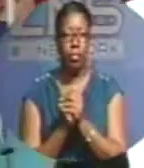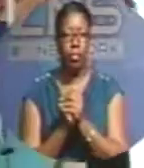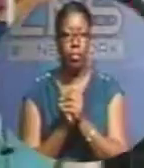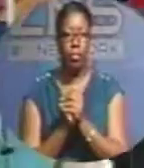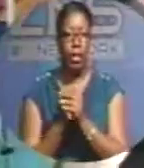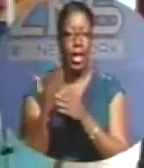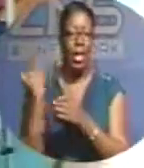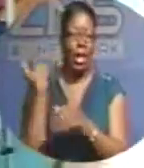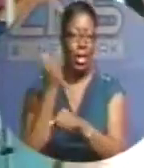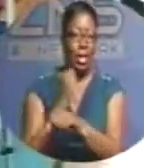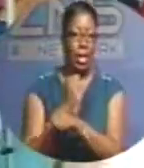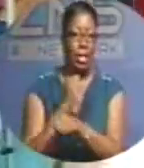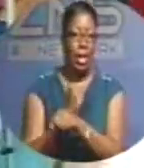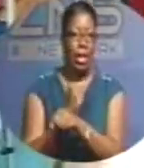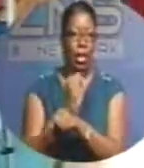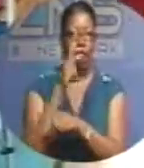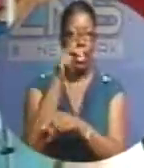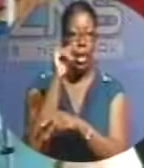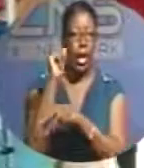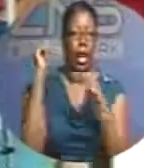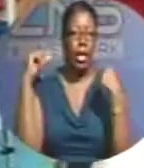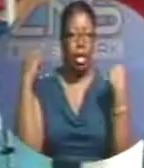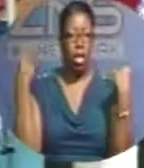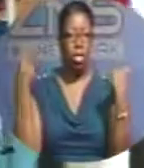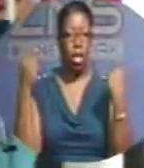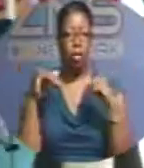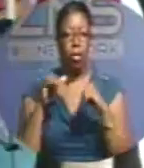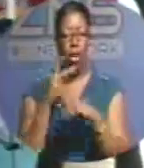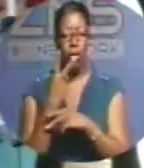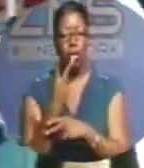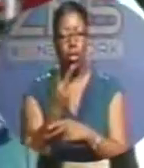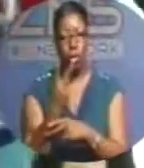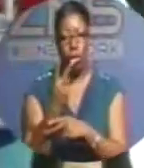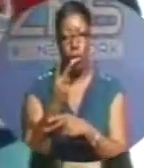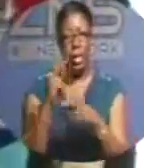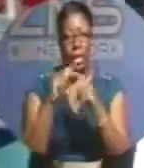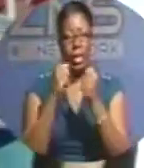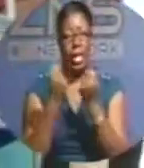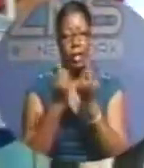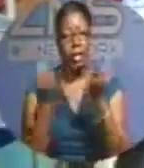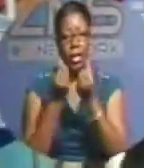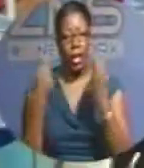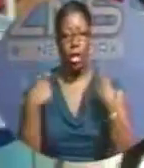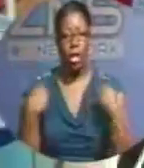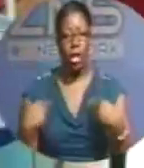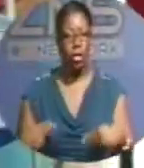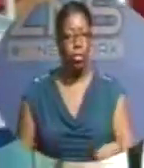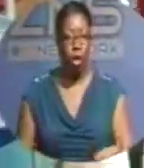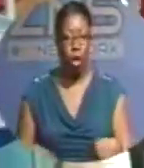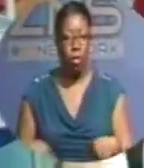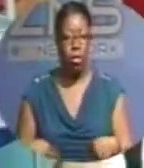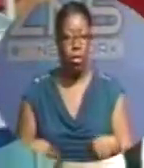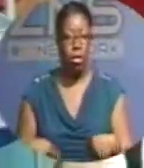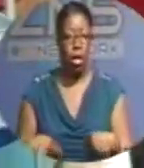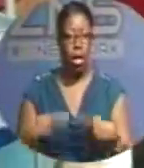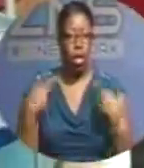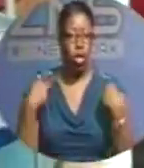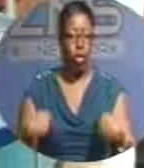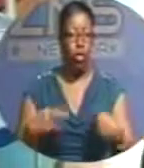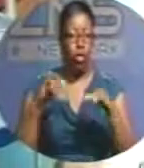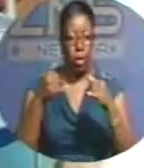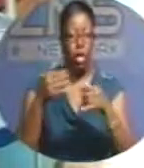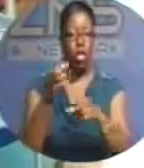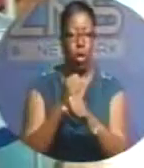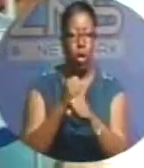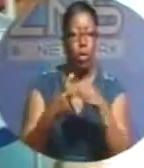Breaking last night outside the Kendall Isaacs gym has left both our senior national teams without uniforms. The Adidas uniforms, which had just arrived,